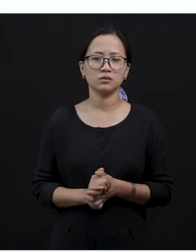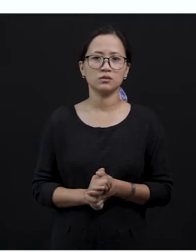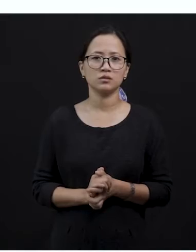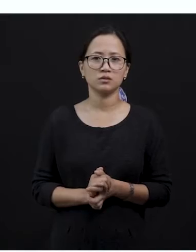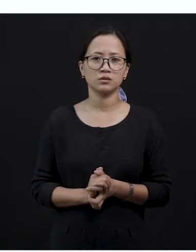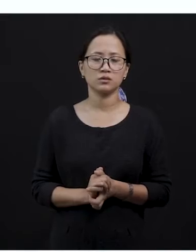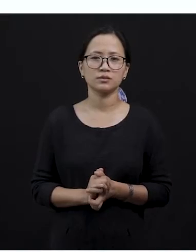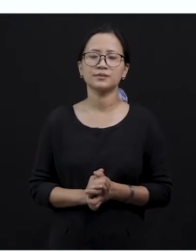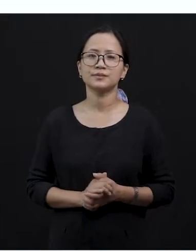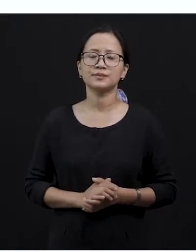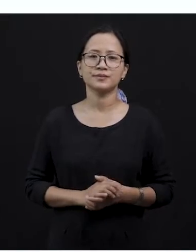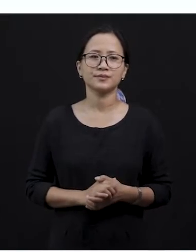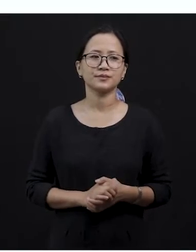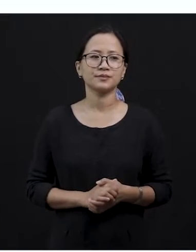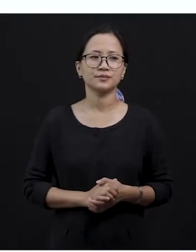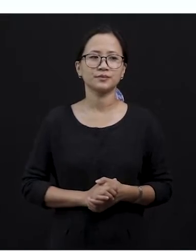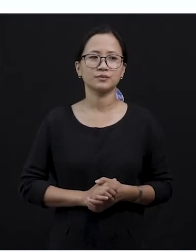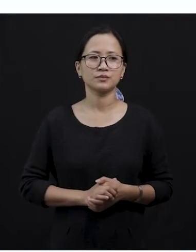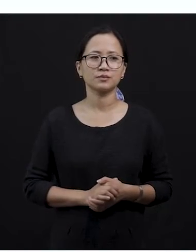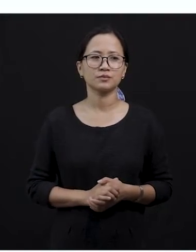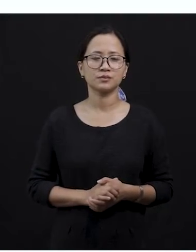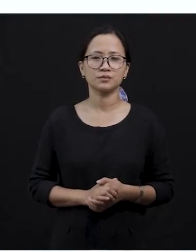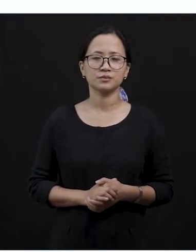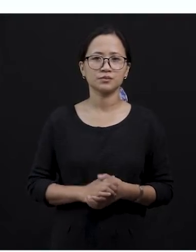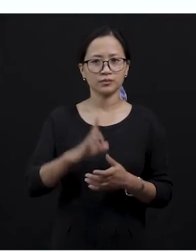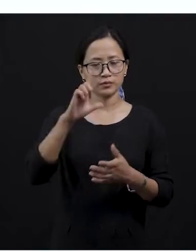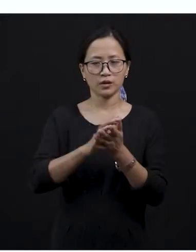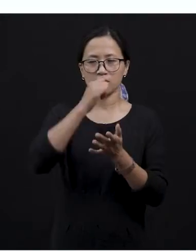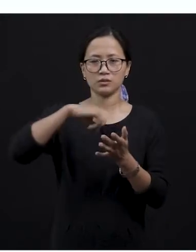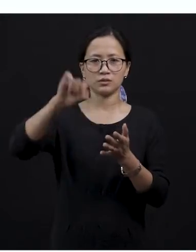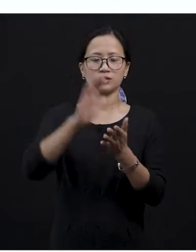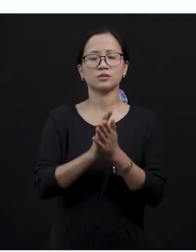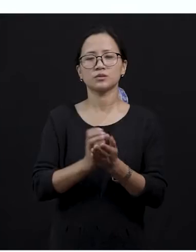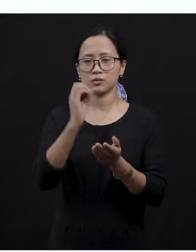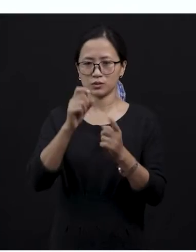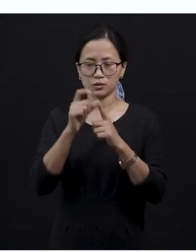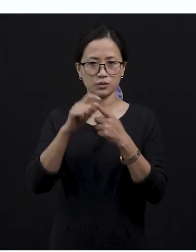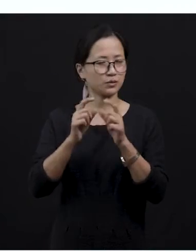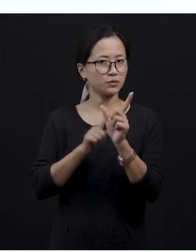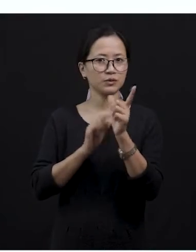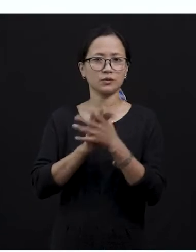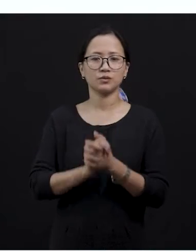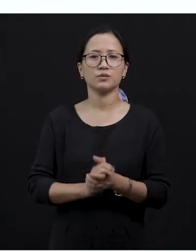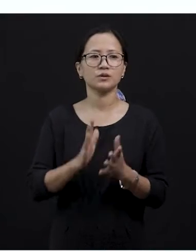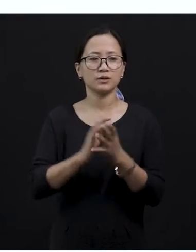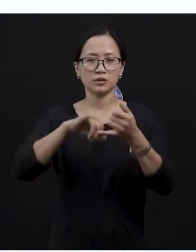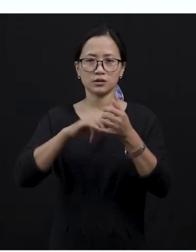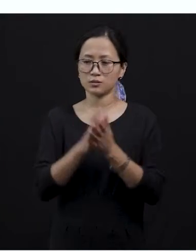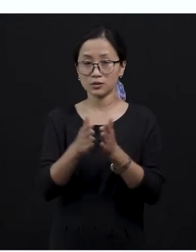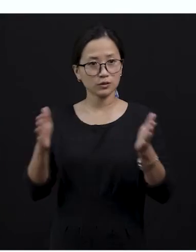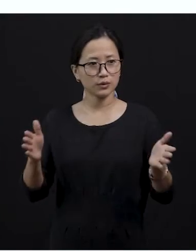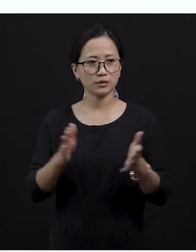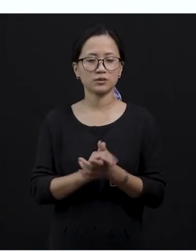Jaka, that means the space, okay? So the first one, liquid occupies space. Here, this